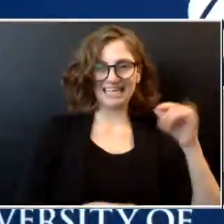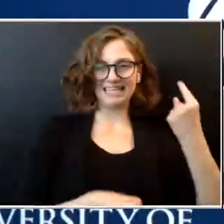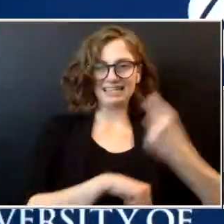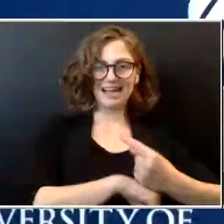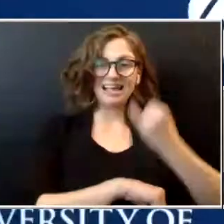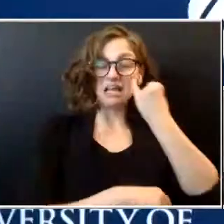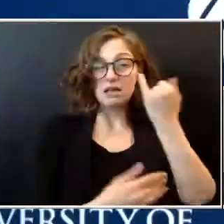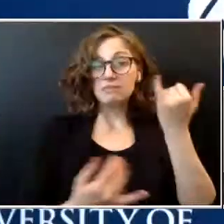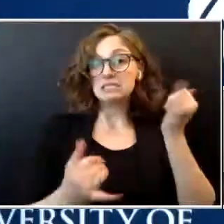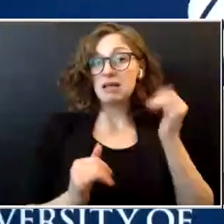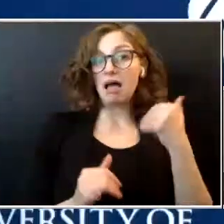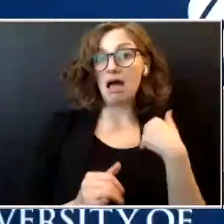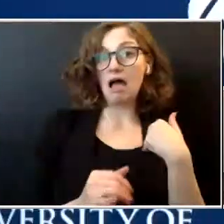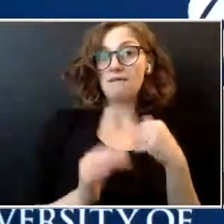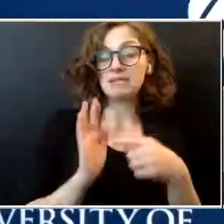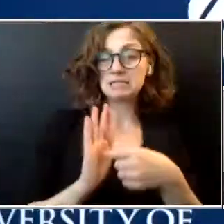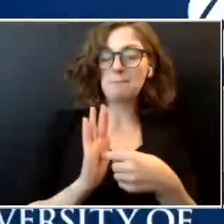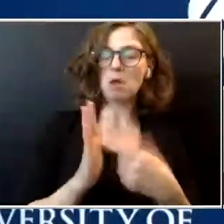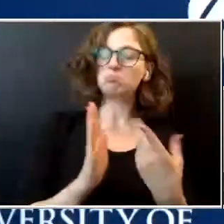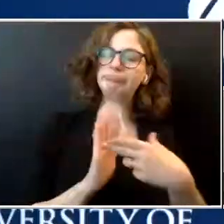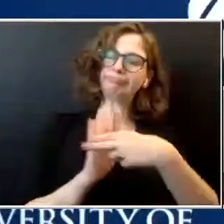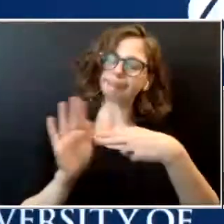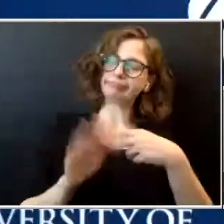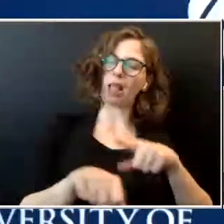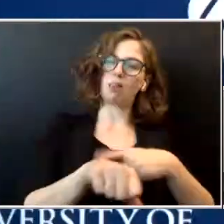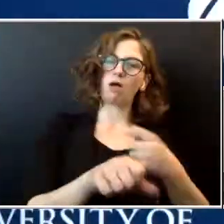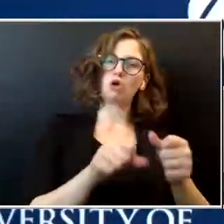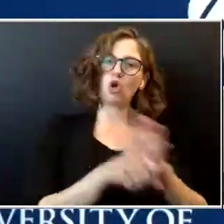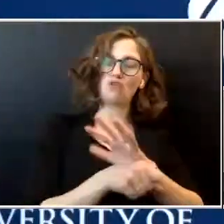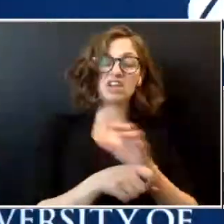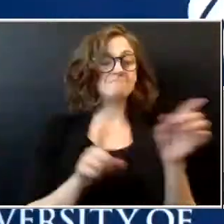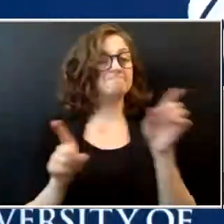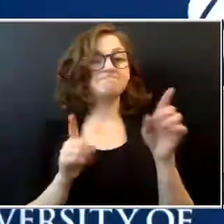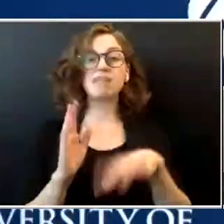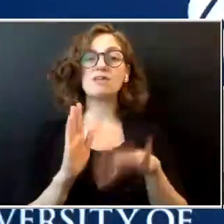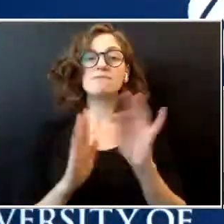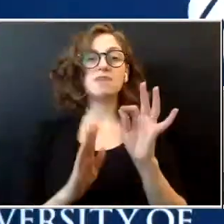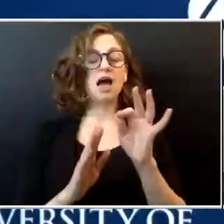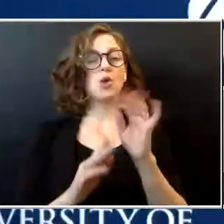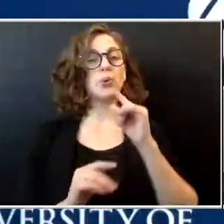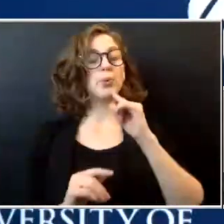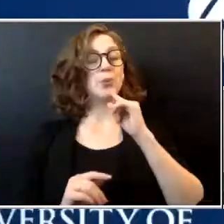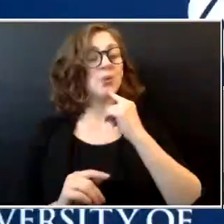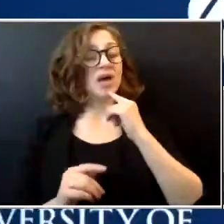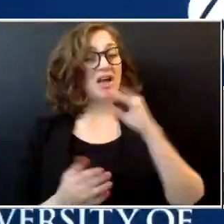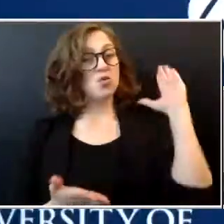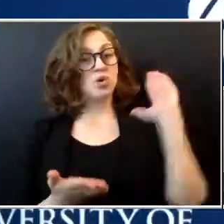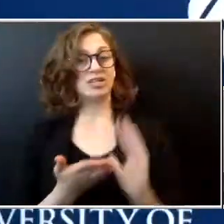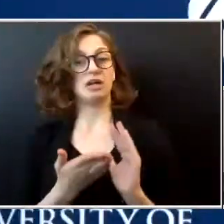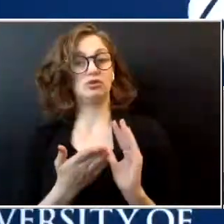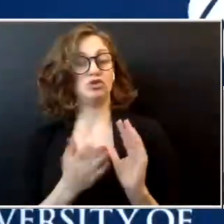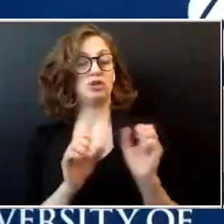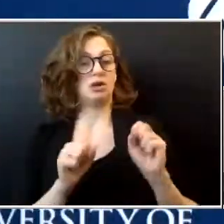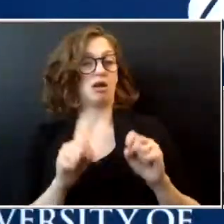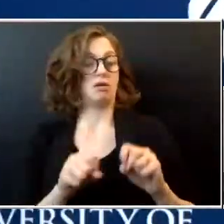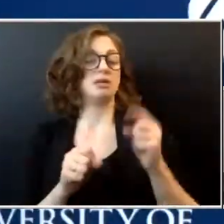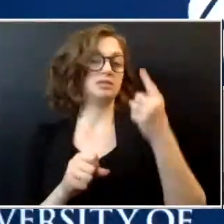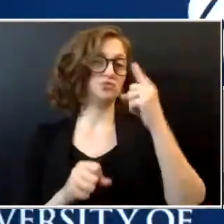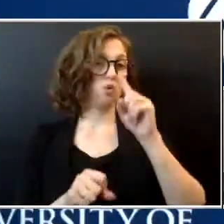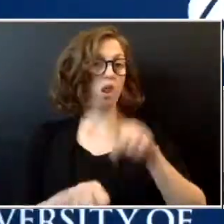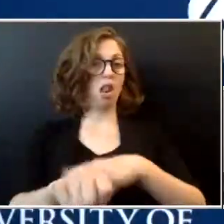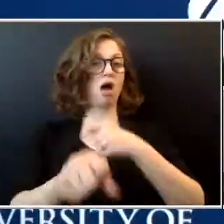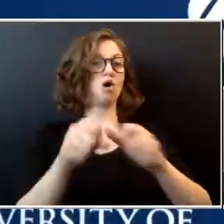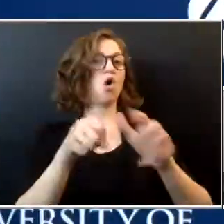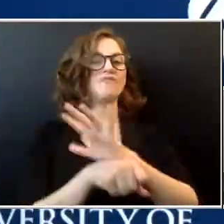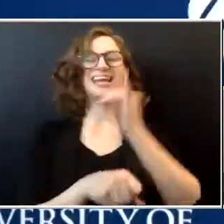what they did find was a significant chance or a significant reduction in your chance of long COVID for those people that were vaccinated. Now, what they had